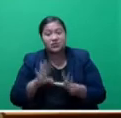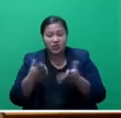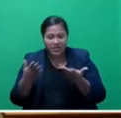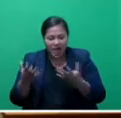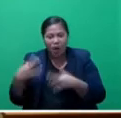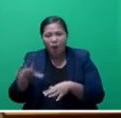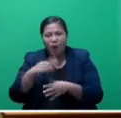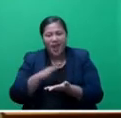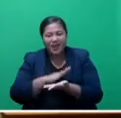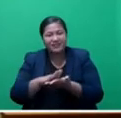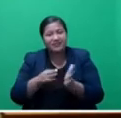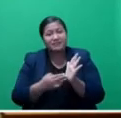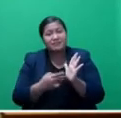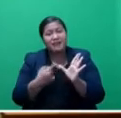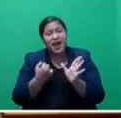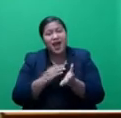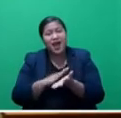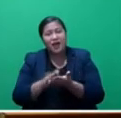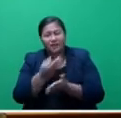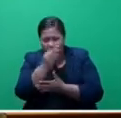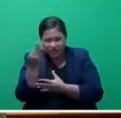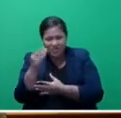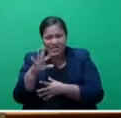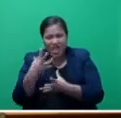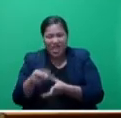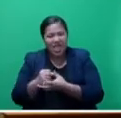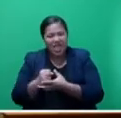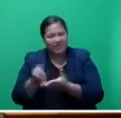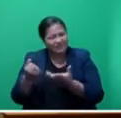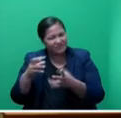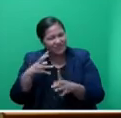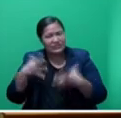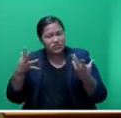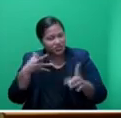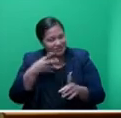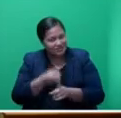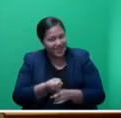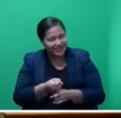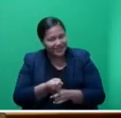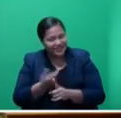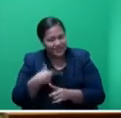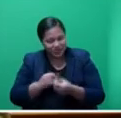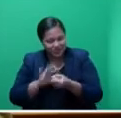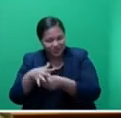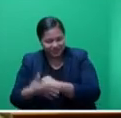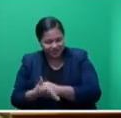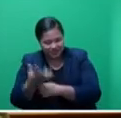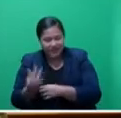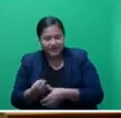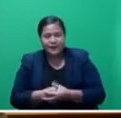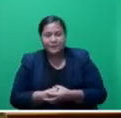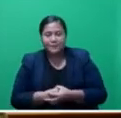in the tourism sector, which was dashed by the impact of COVID-19. What is the solution now if